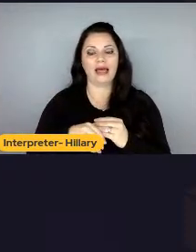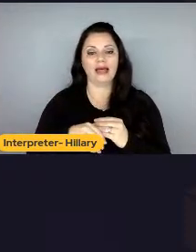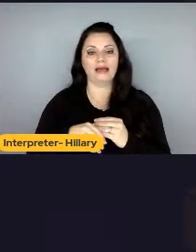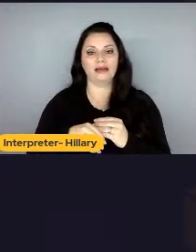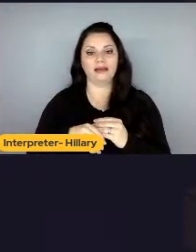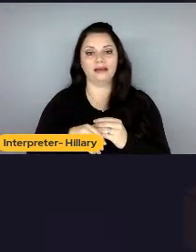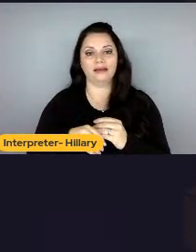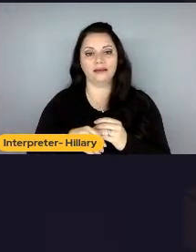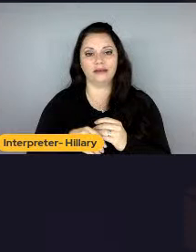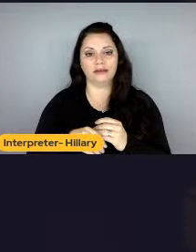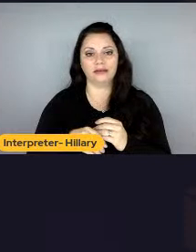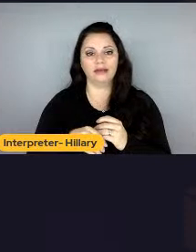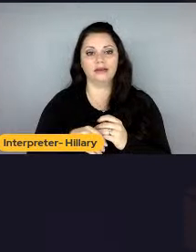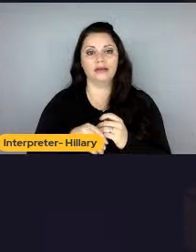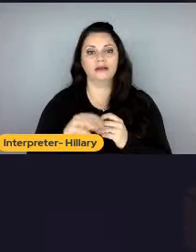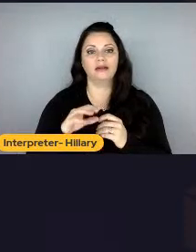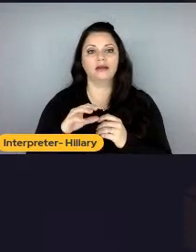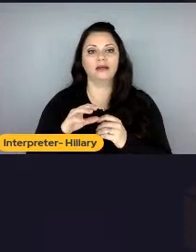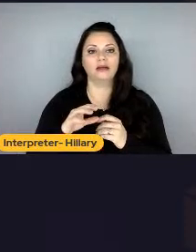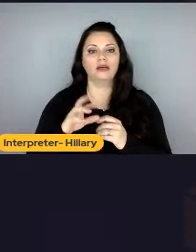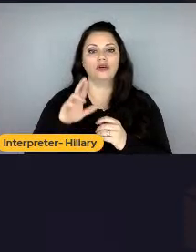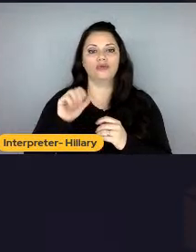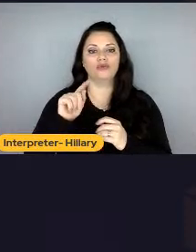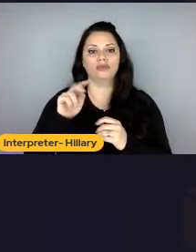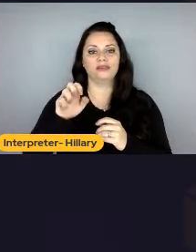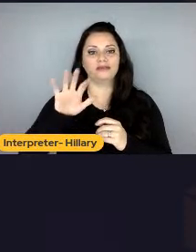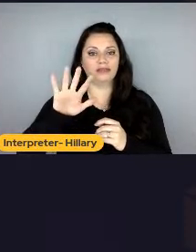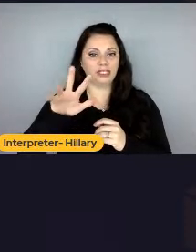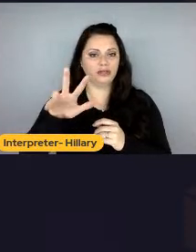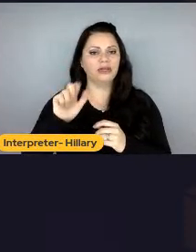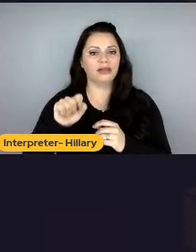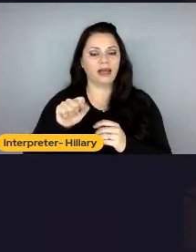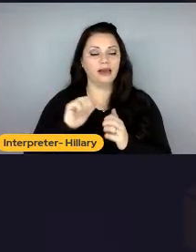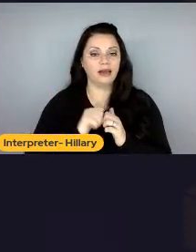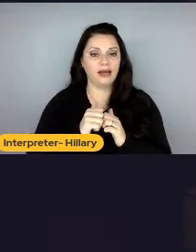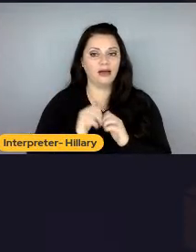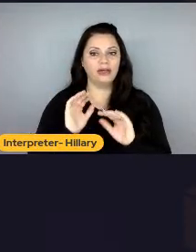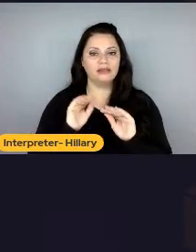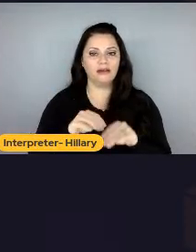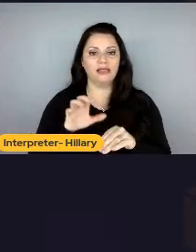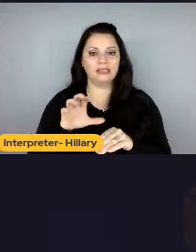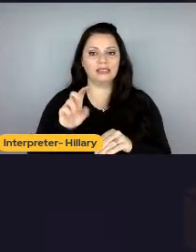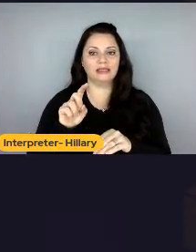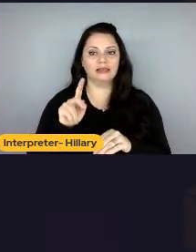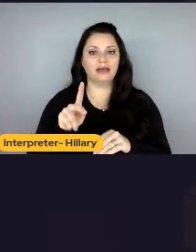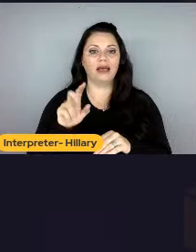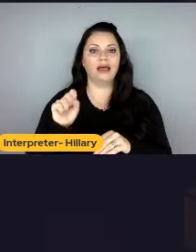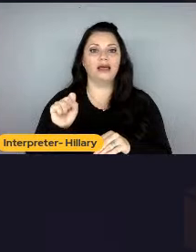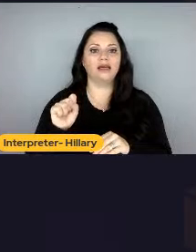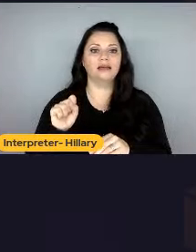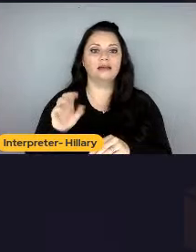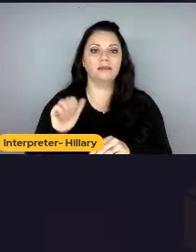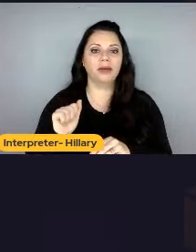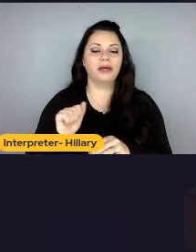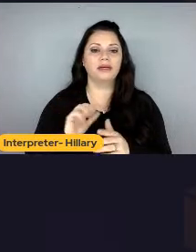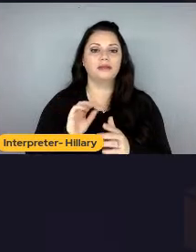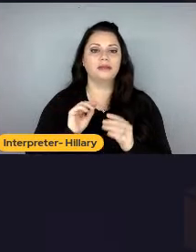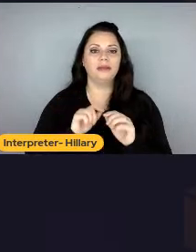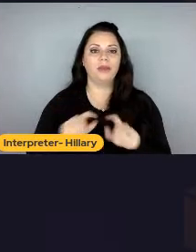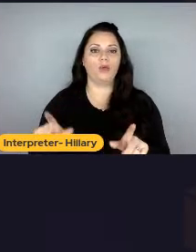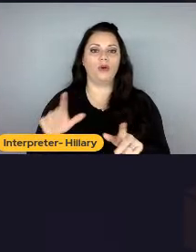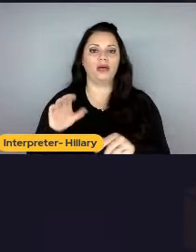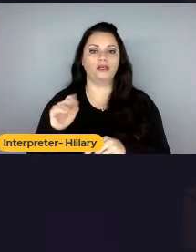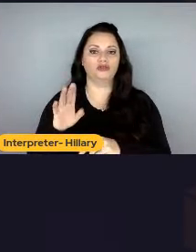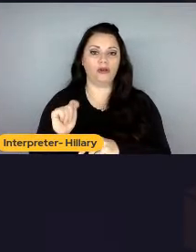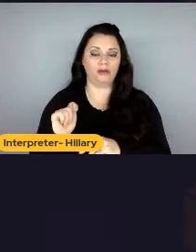Route 53, and you can do it by installing CDK SPA deploy construct. We